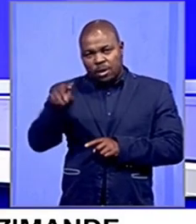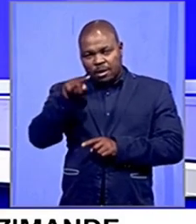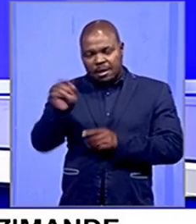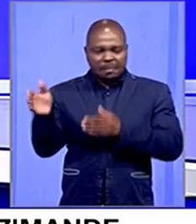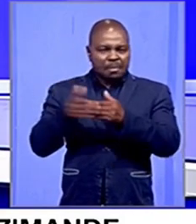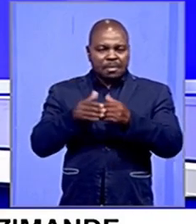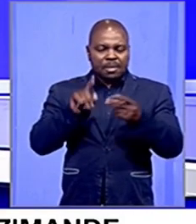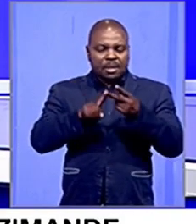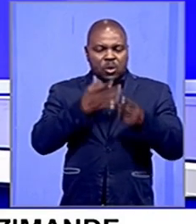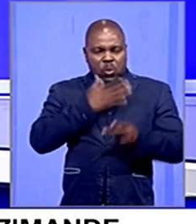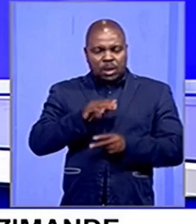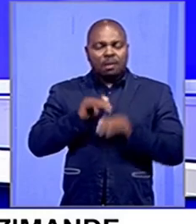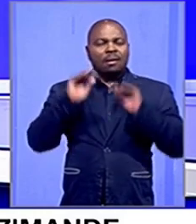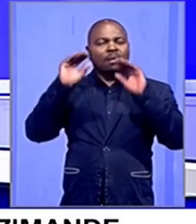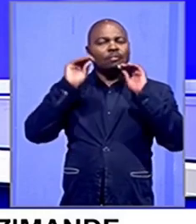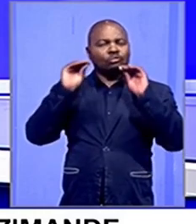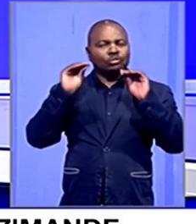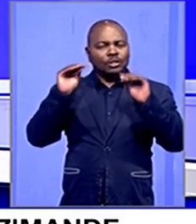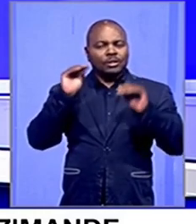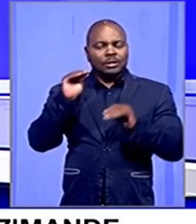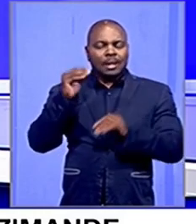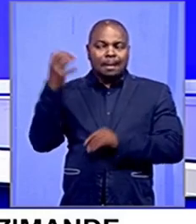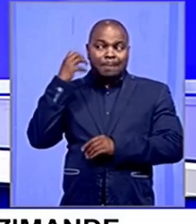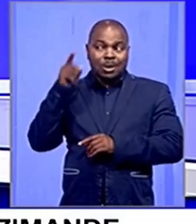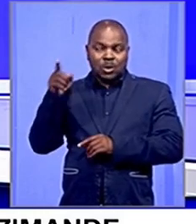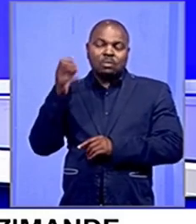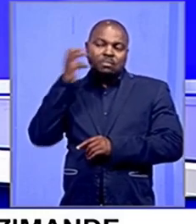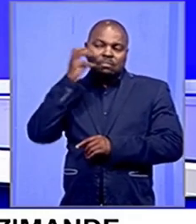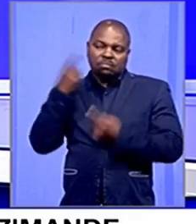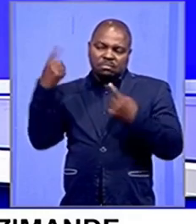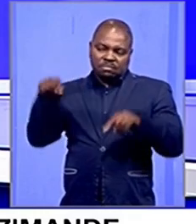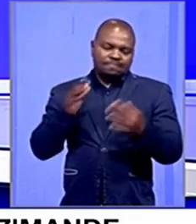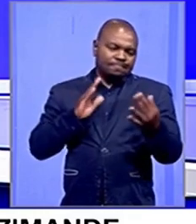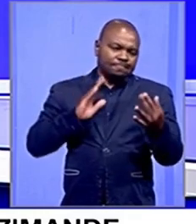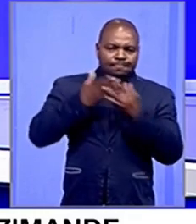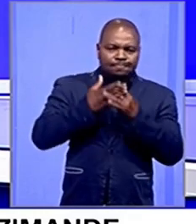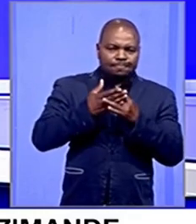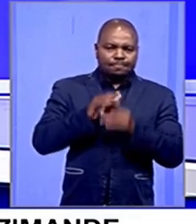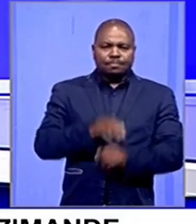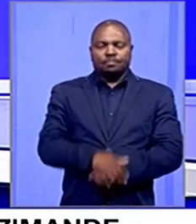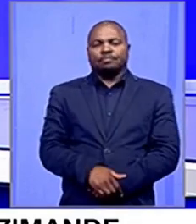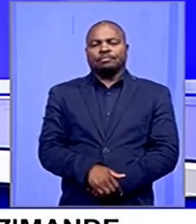ba ipiletsa go letona la thuto e phahameng a ka Bedi Nzemande gore le nna mole pareleng ena.